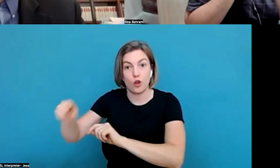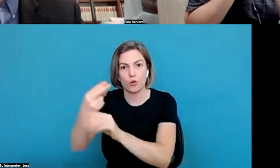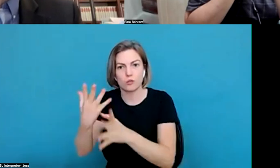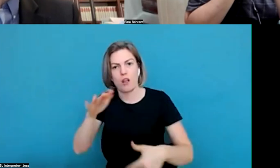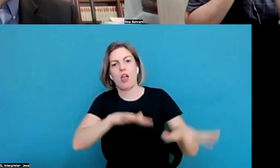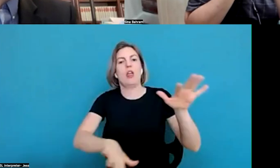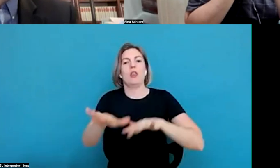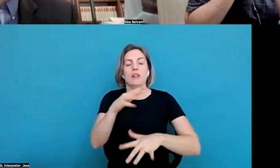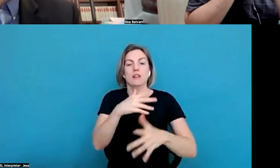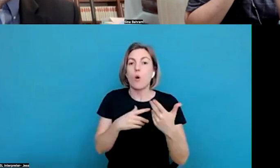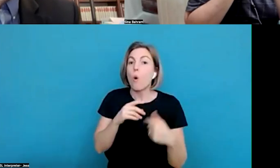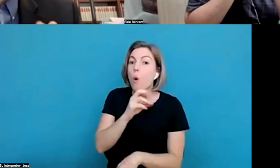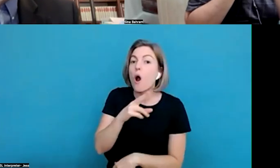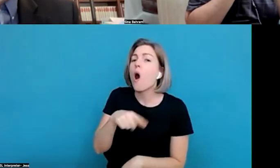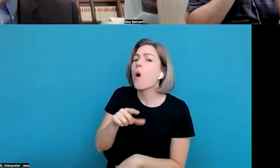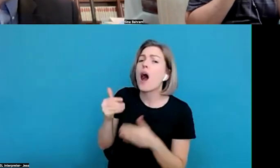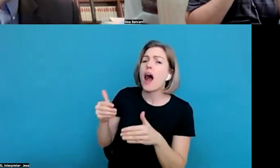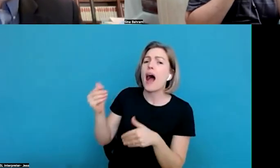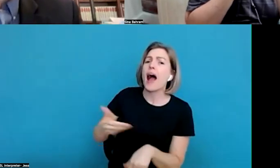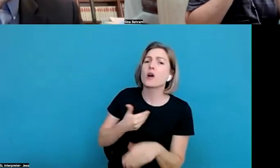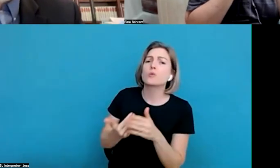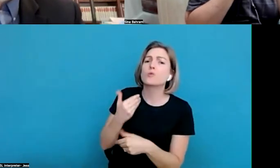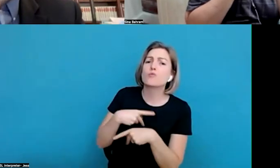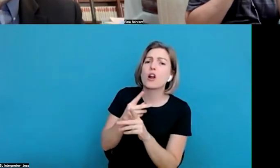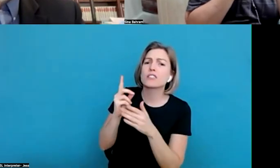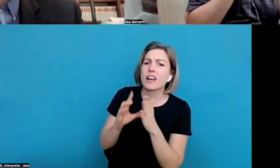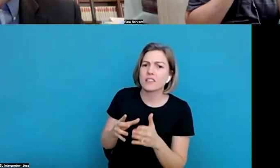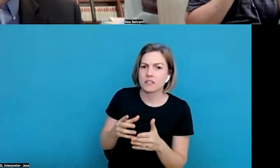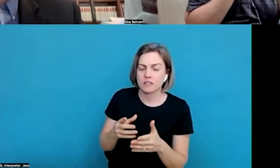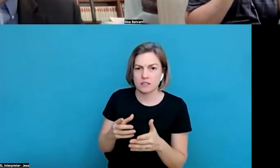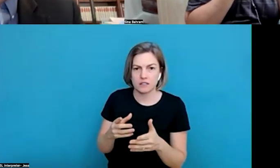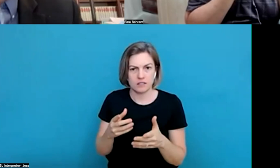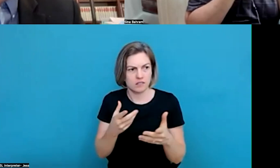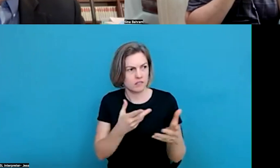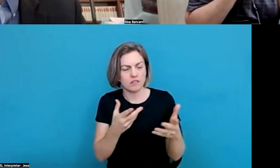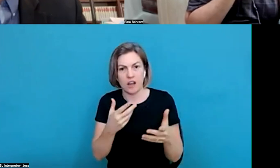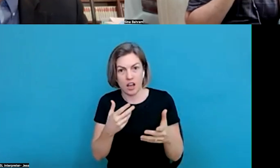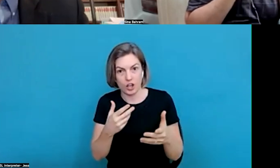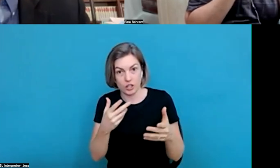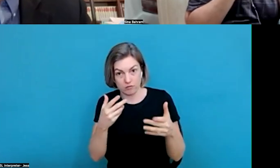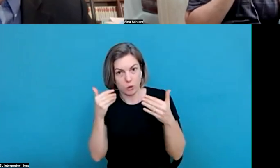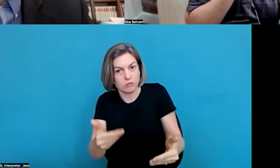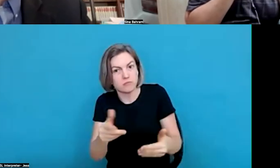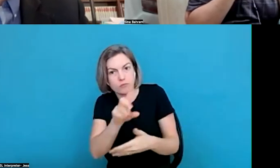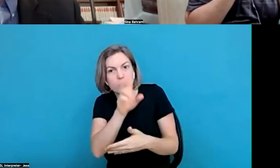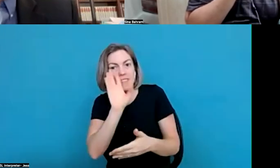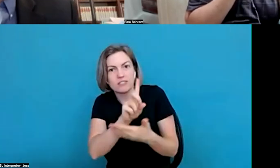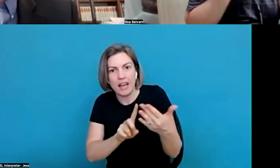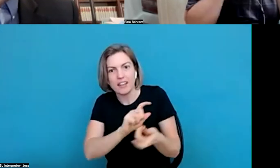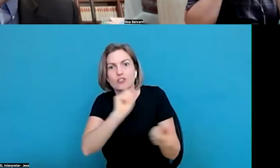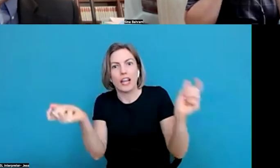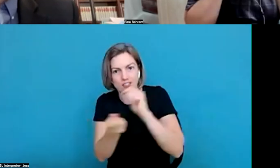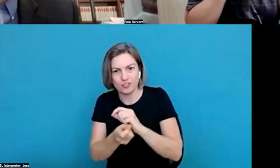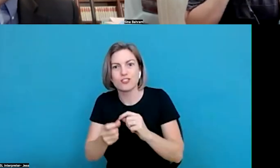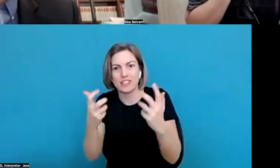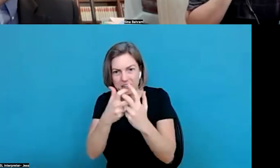a new product designer. And of course, if you're a new product designer, why did you hire me if I'm not supposed to redesign your interface? And everybody gets